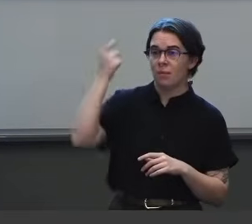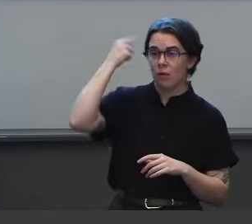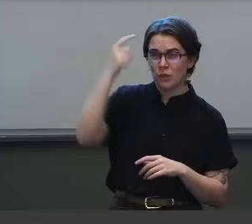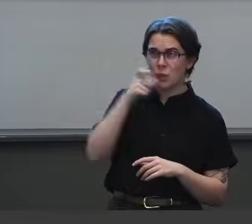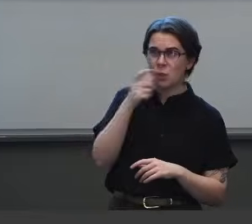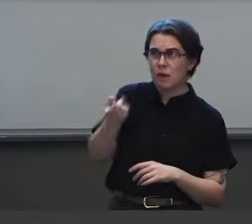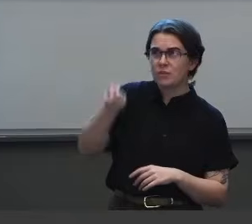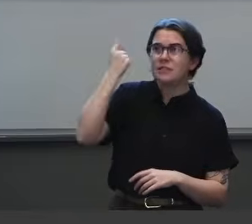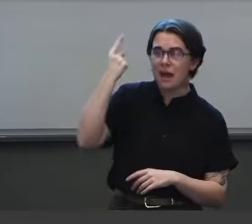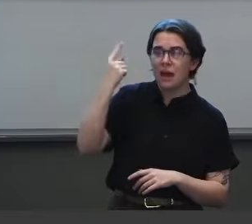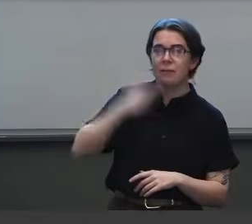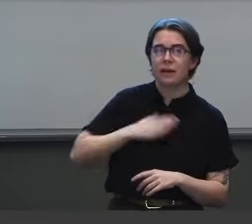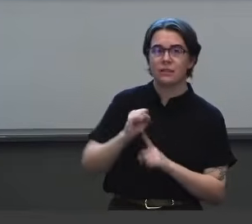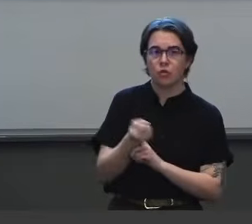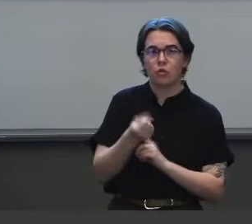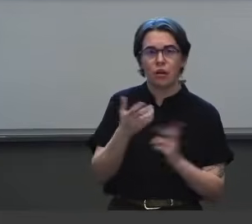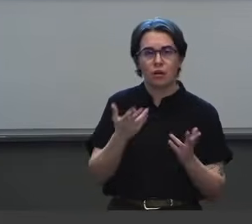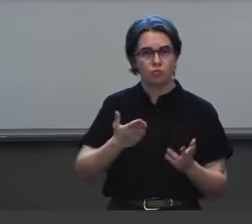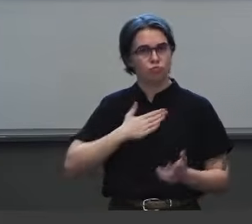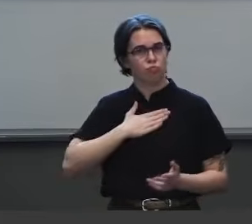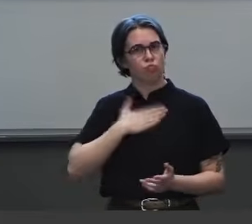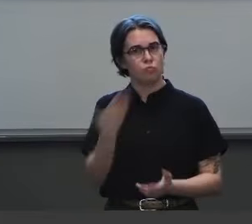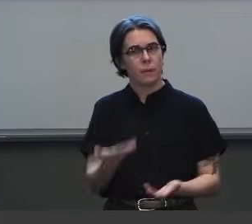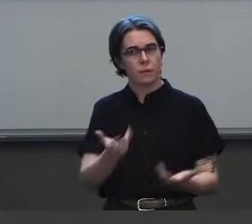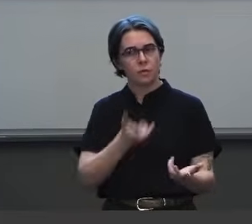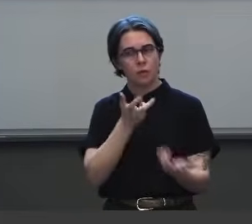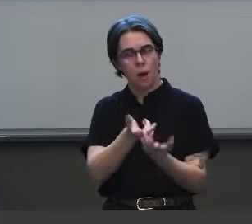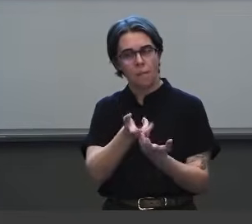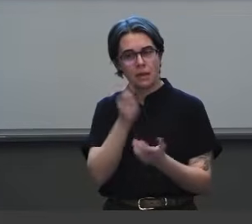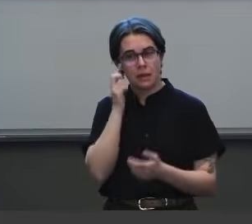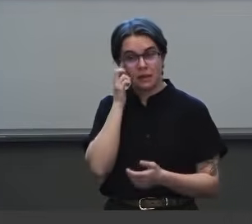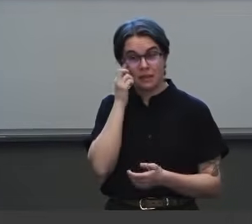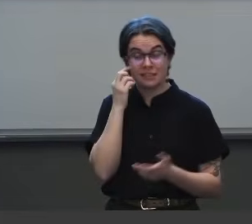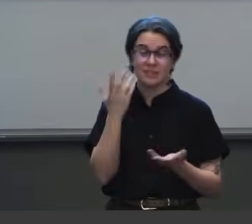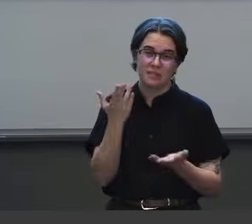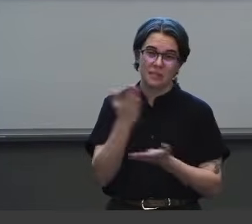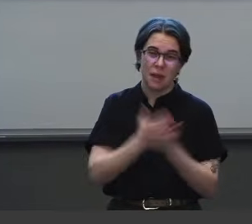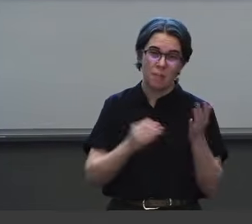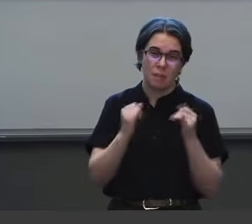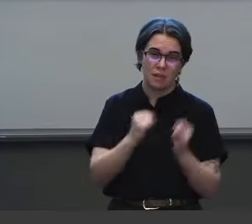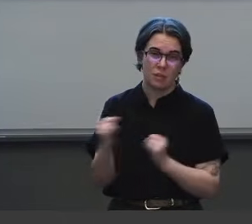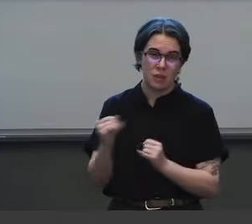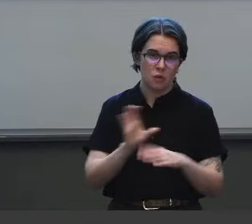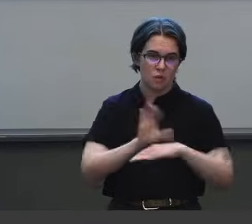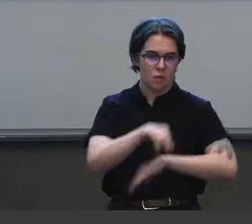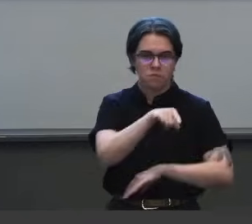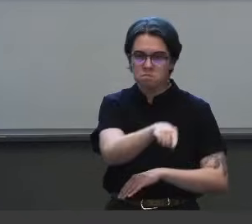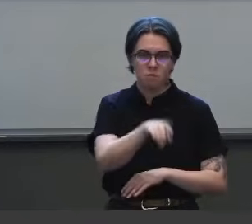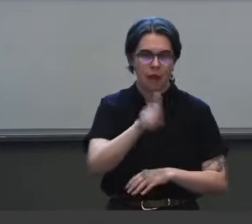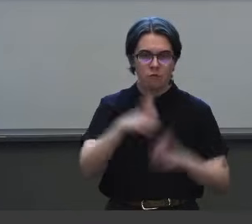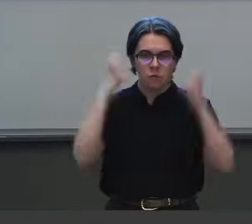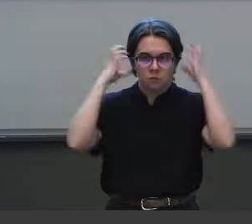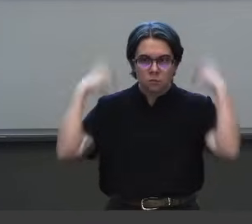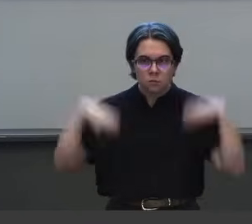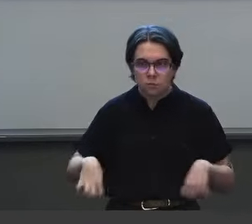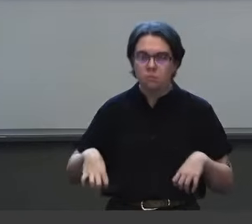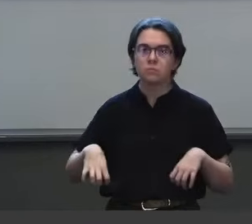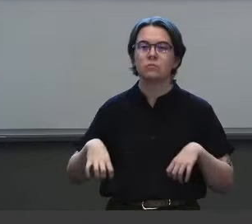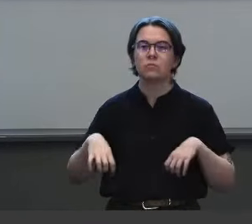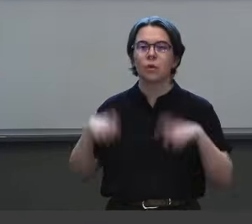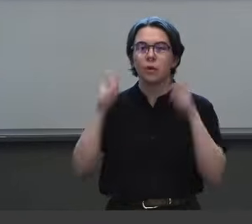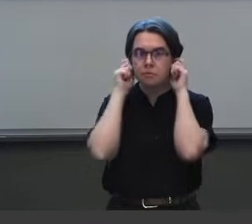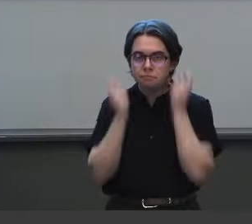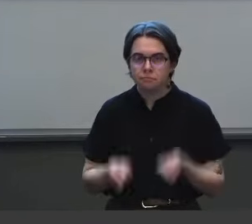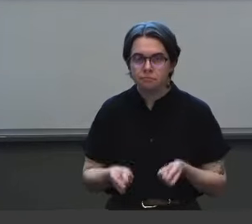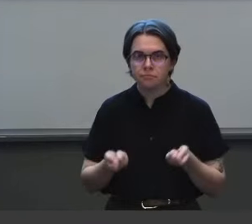things. We did speak to some autistic individuals who were forced to kind of take off their helpful